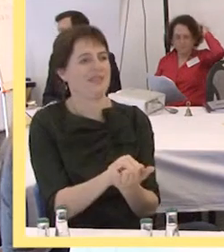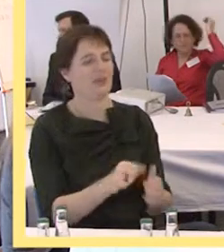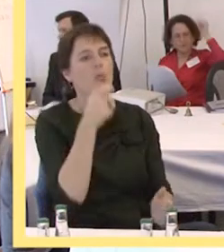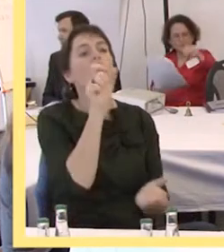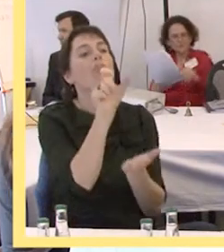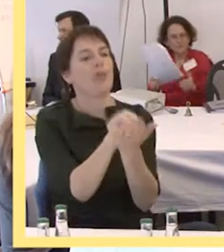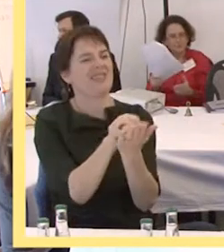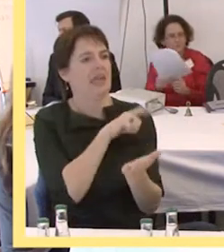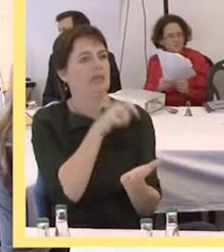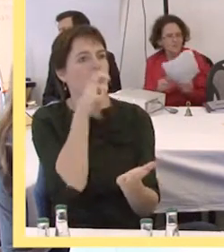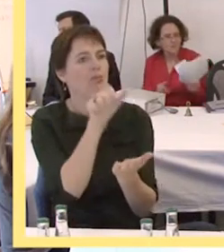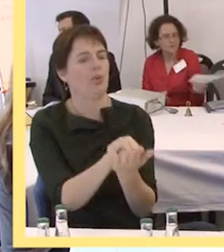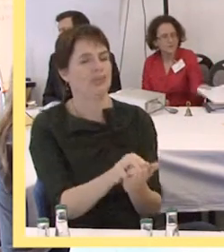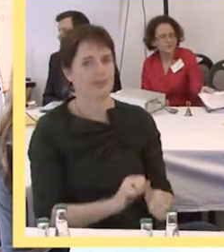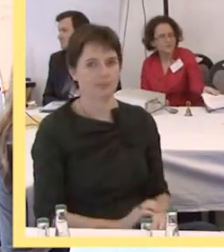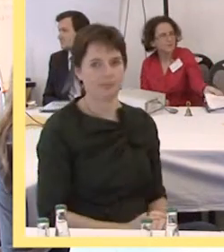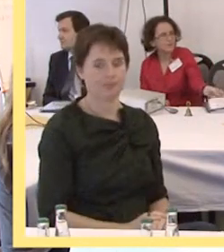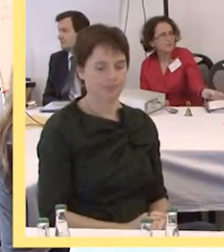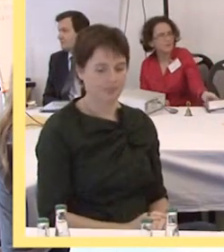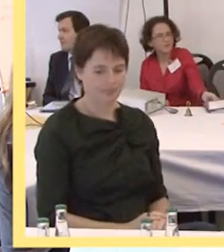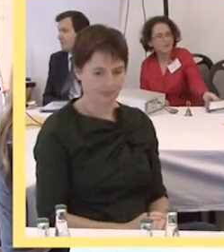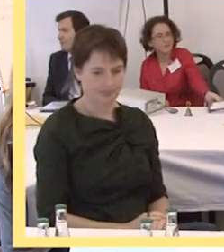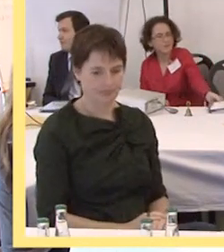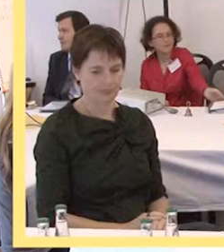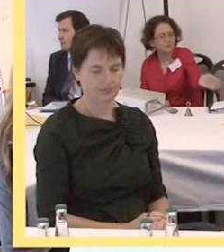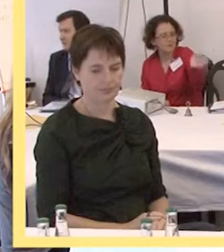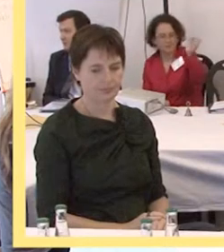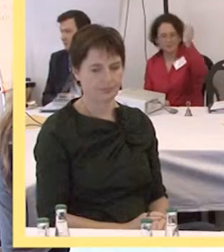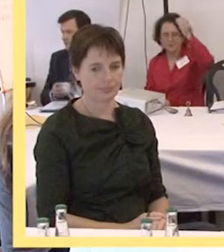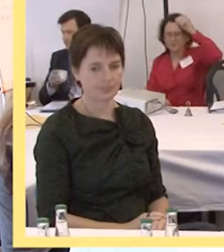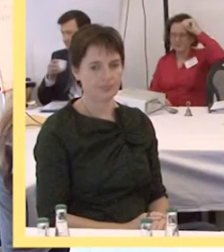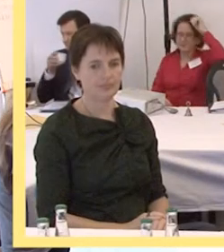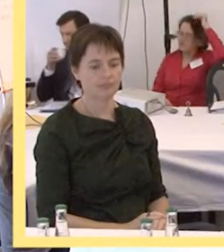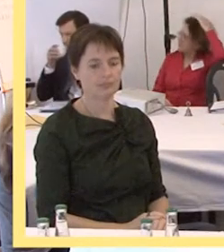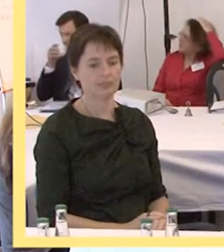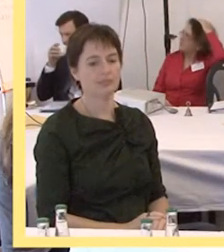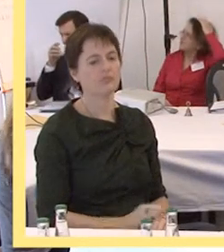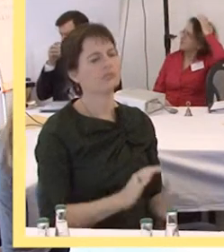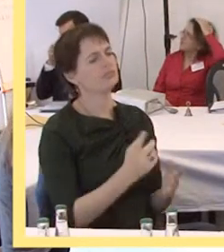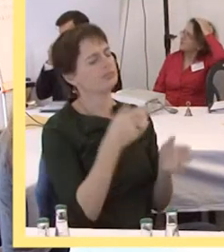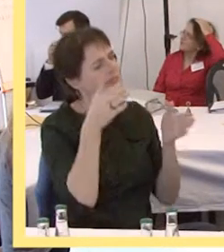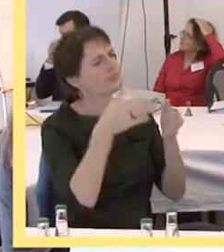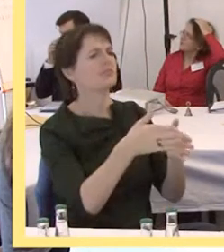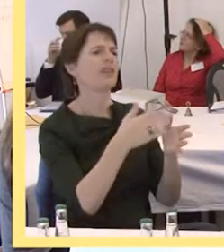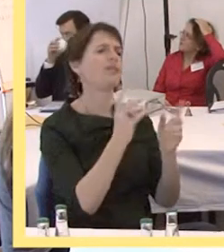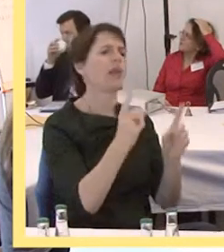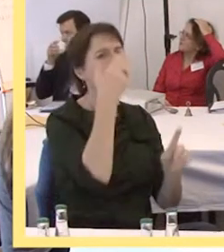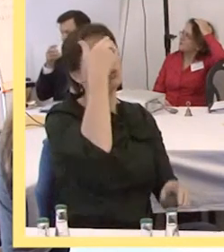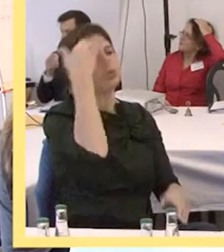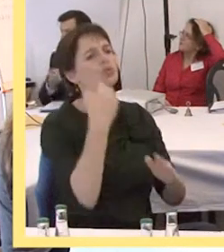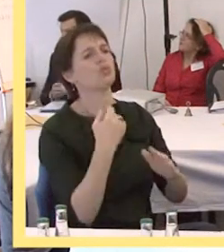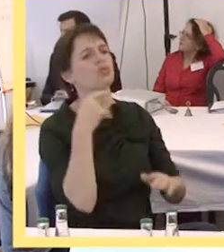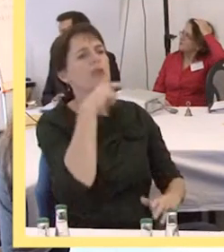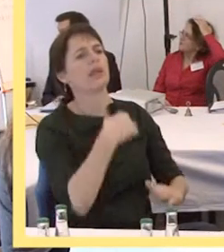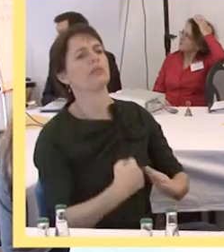integrate all the existing knowledge on psychosocial support after crisis and to combine it in a